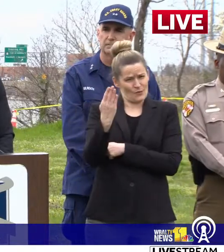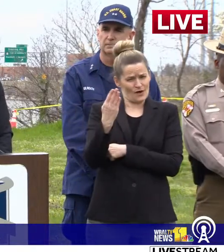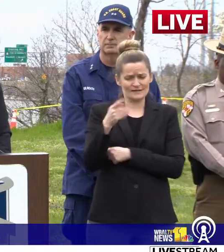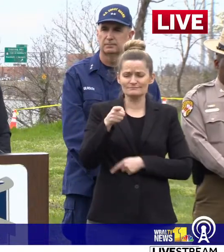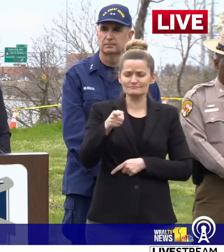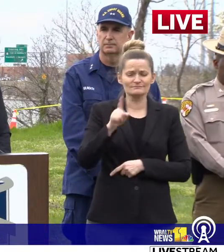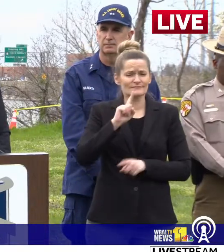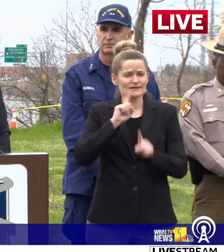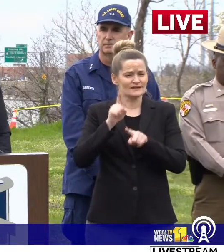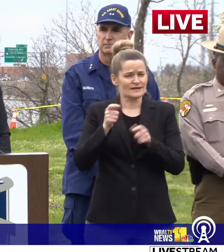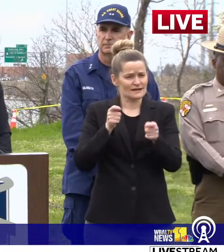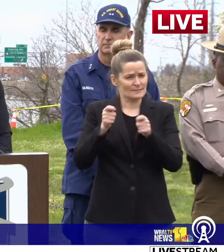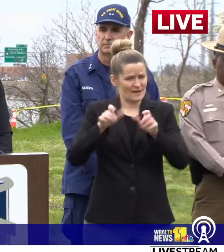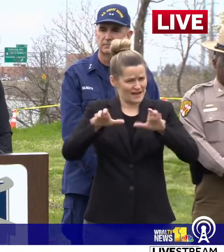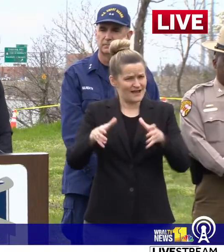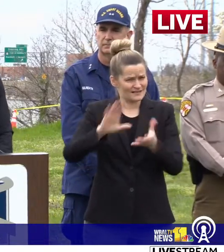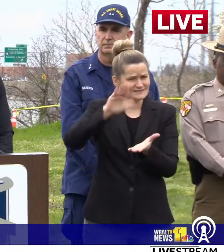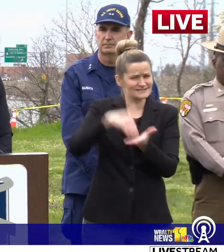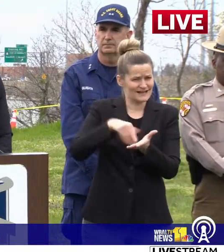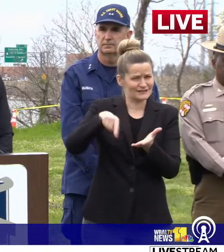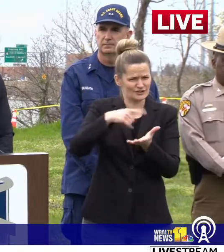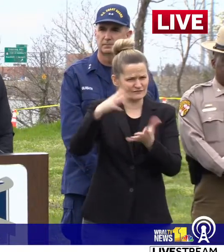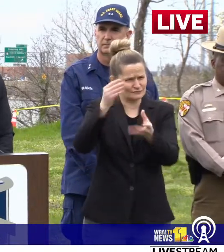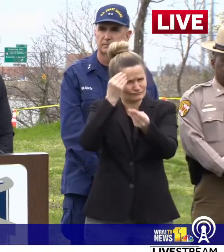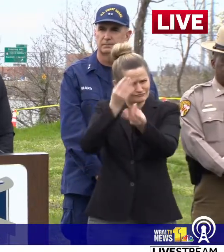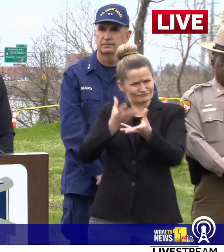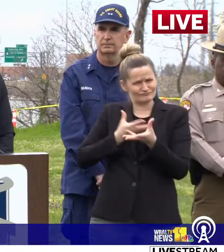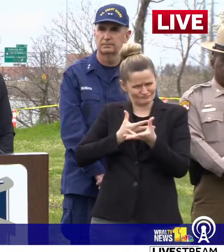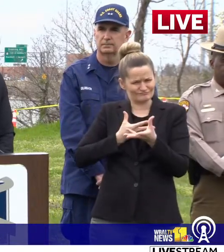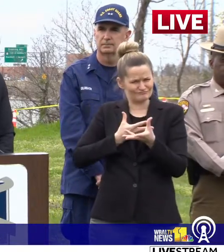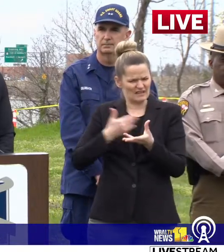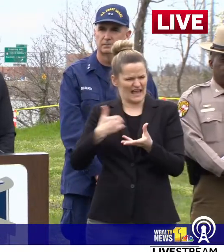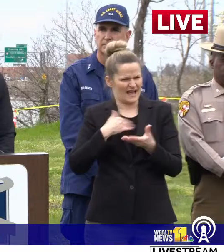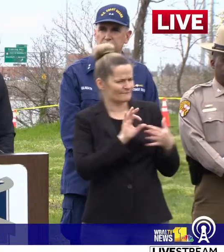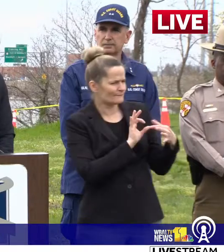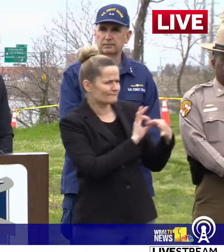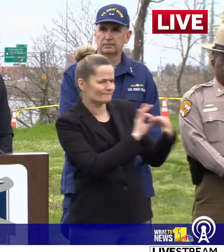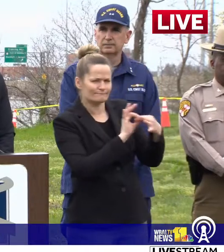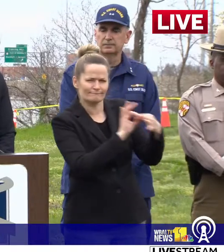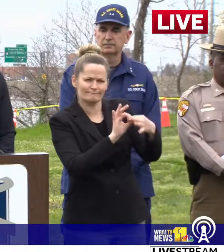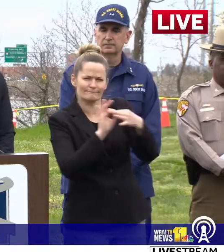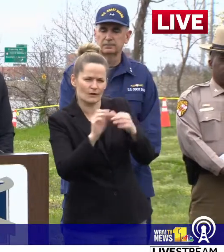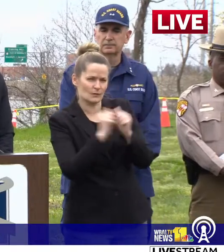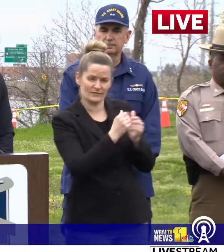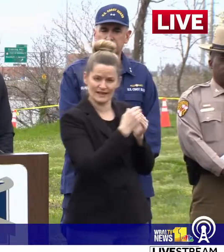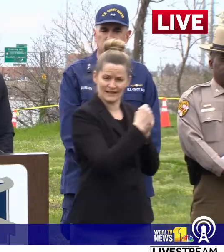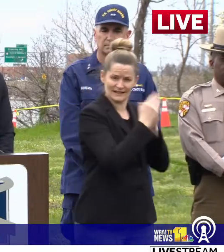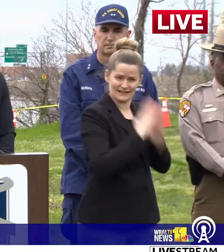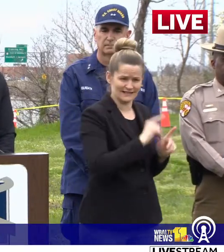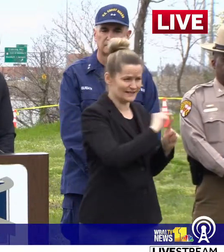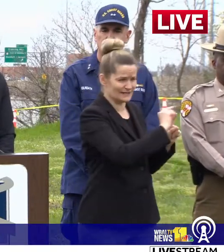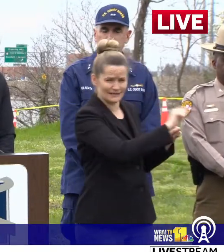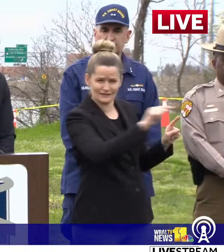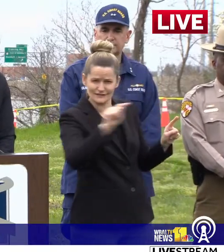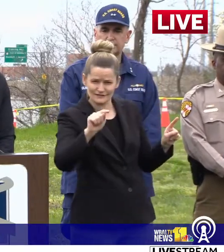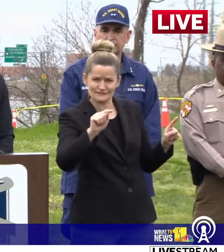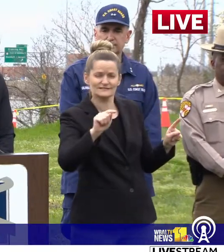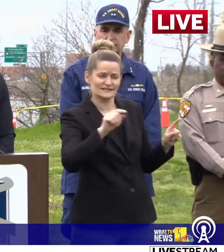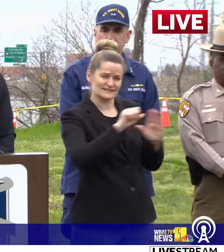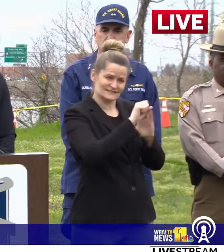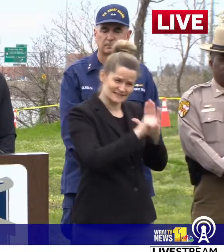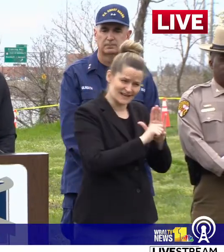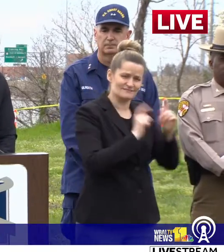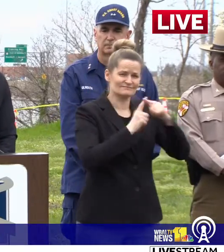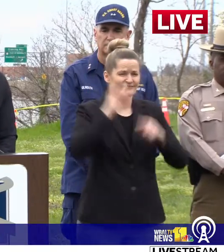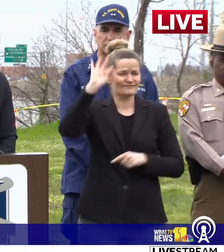and I've spoken with leaders all across the state, and also leaders from our fellow delegation, leaders from all across